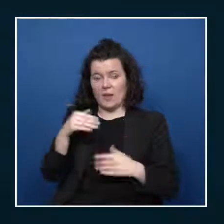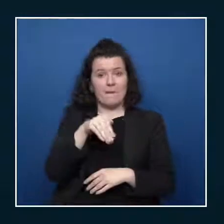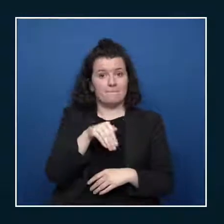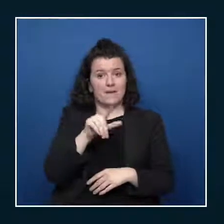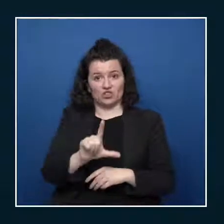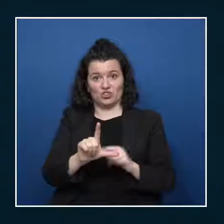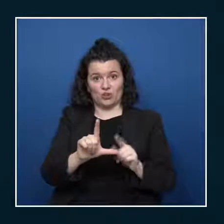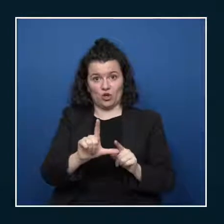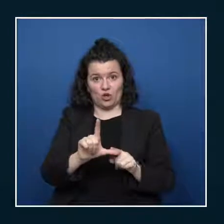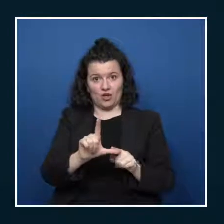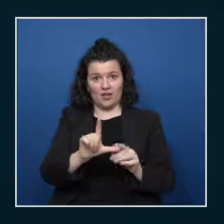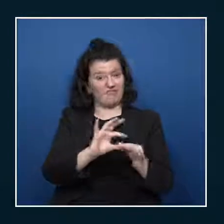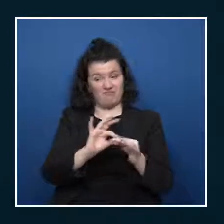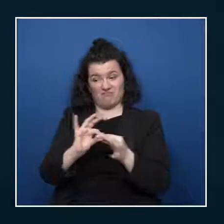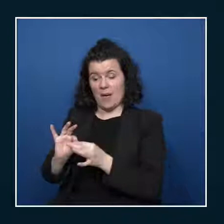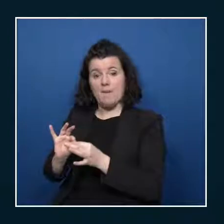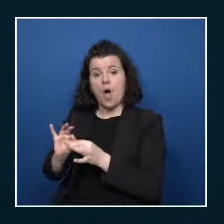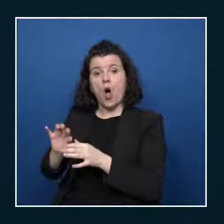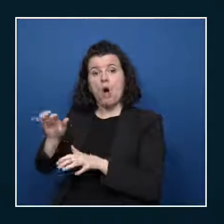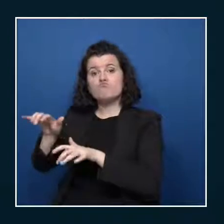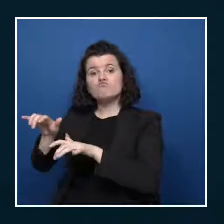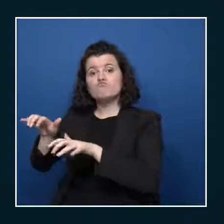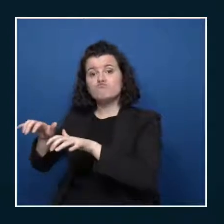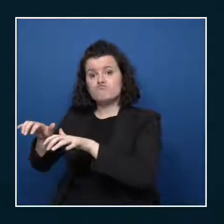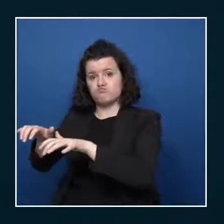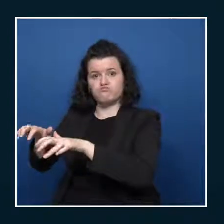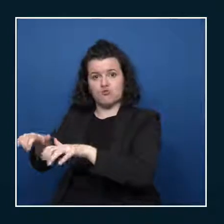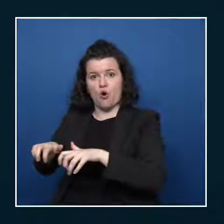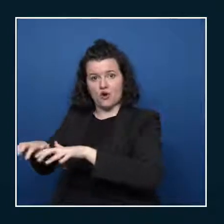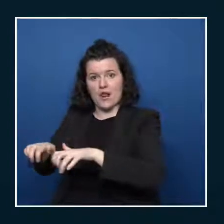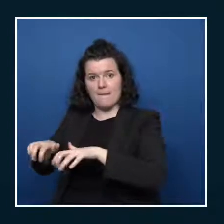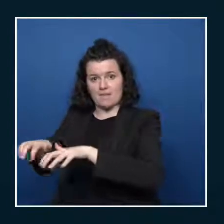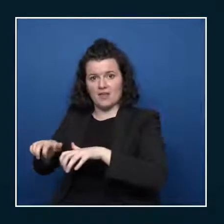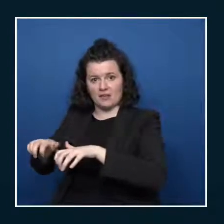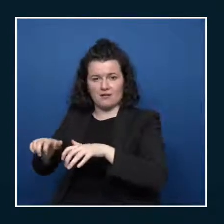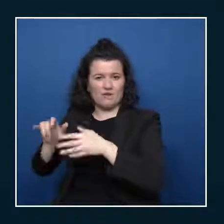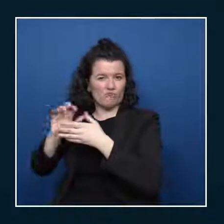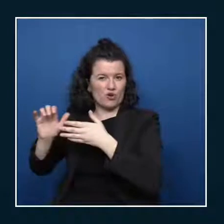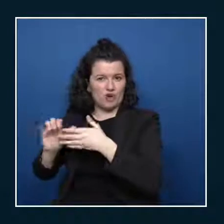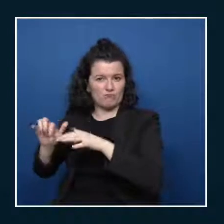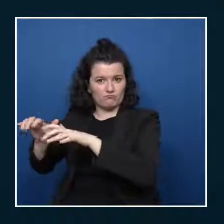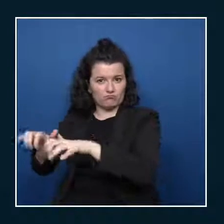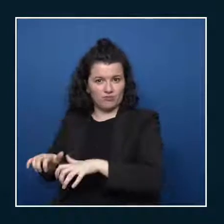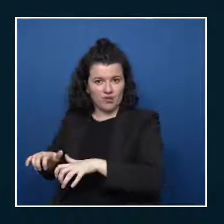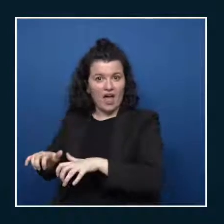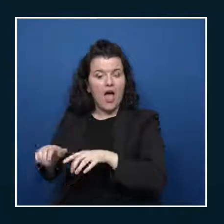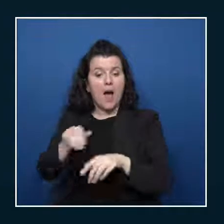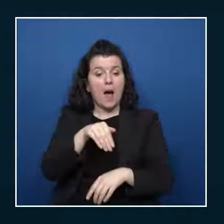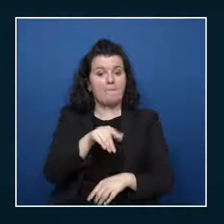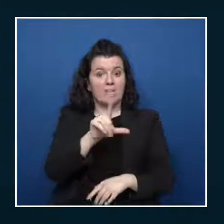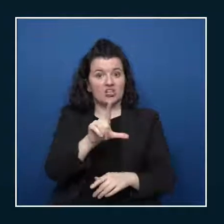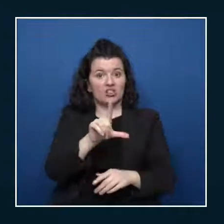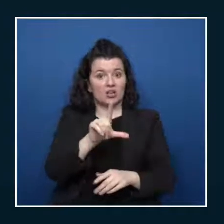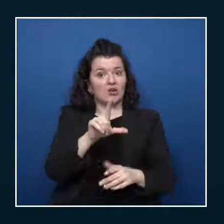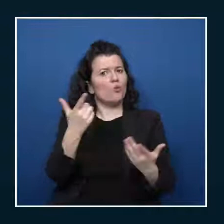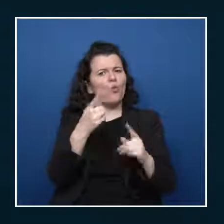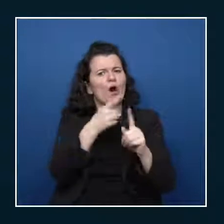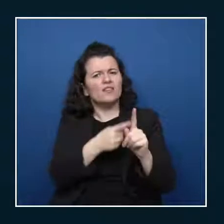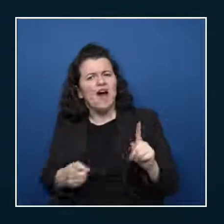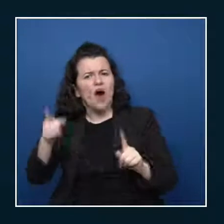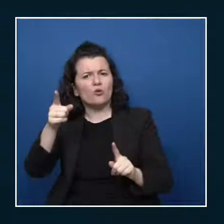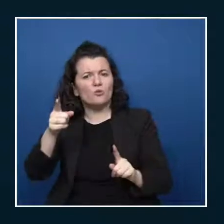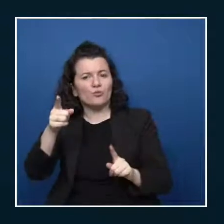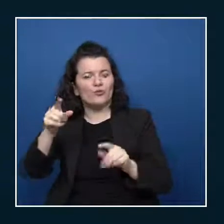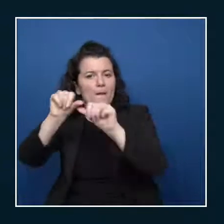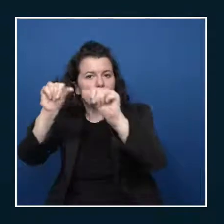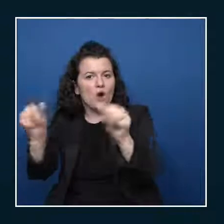programming. It's not magical. The output of machine learning is a thing called a model, which is basically a learned algorithm as opposed to a